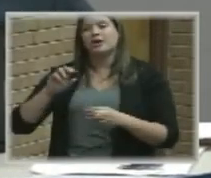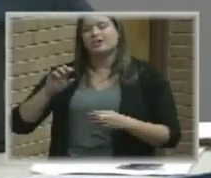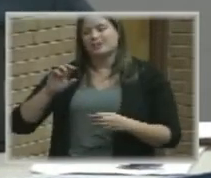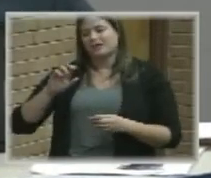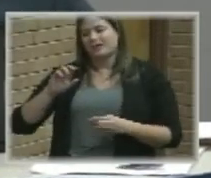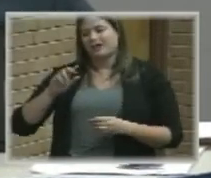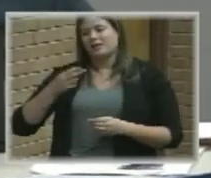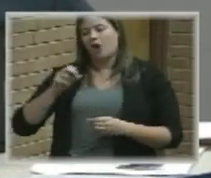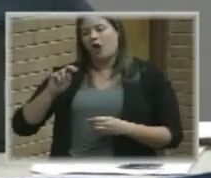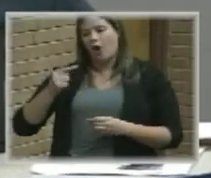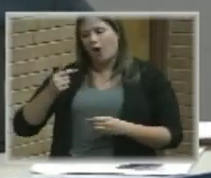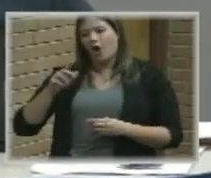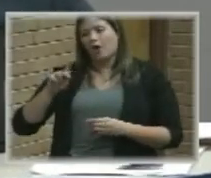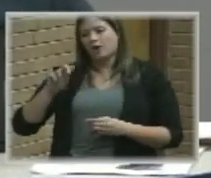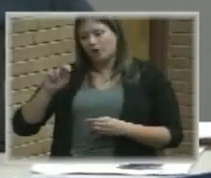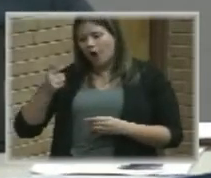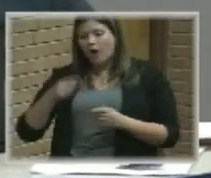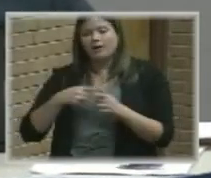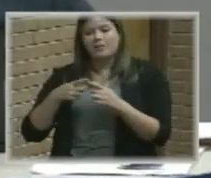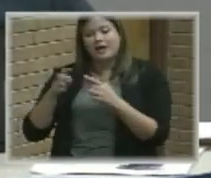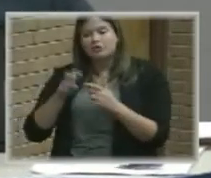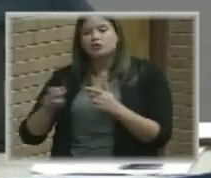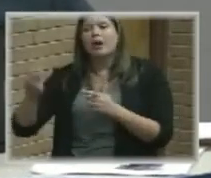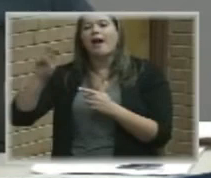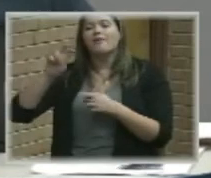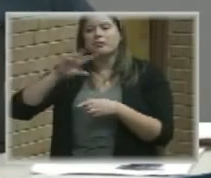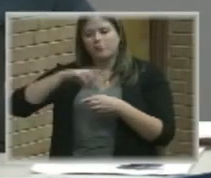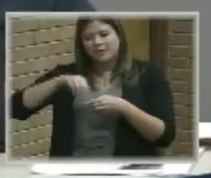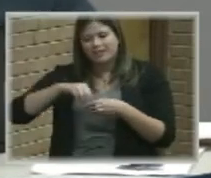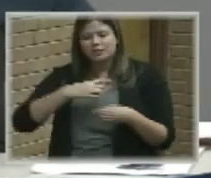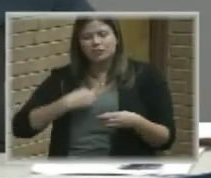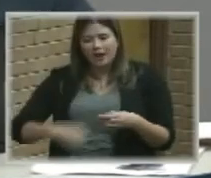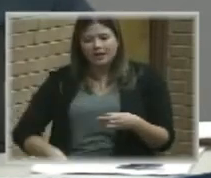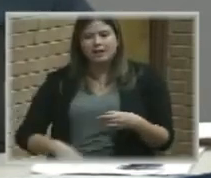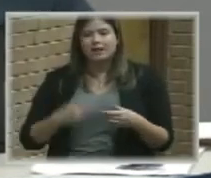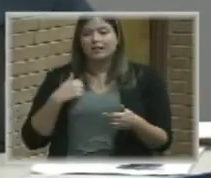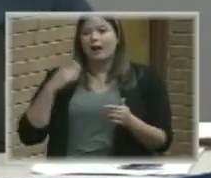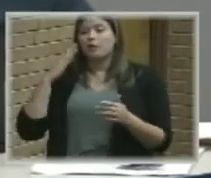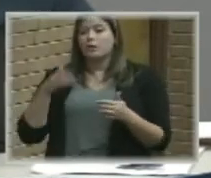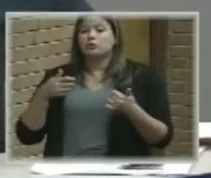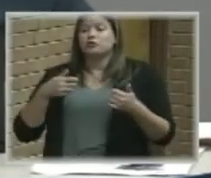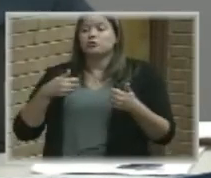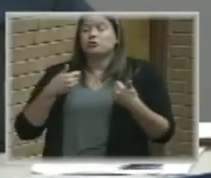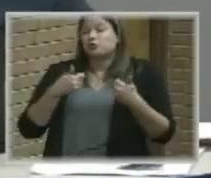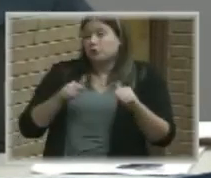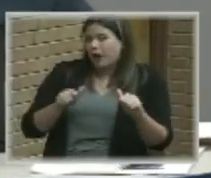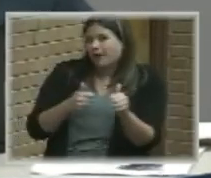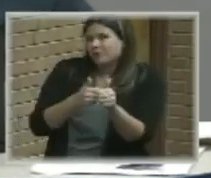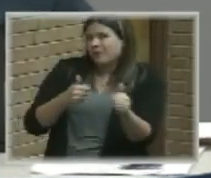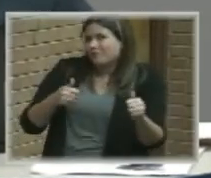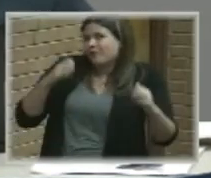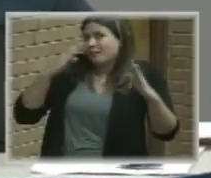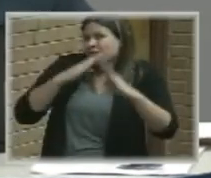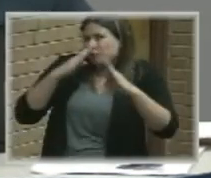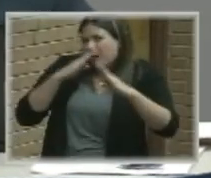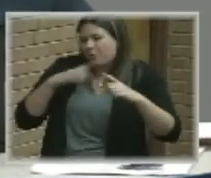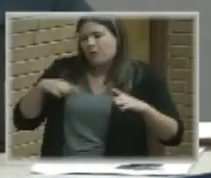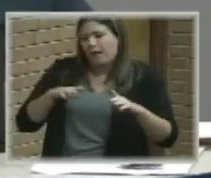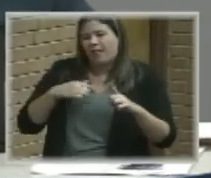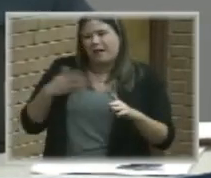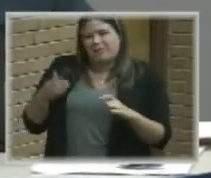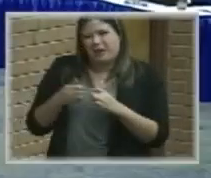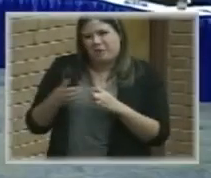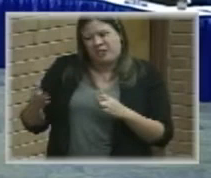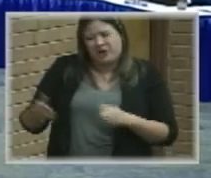Shaolin Temple in northern China, and I will be trying to stay out of trouble while I'm in Hong Kong.